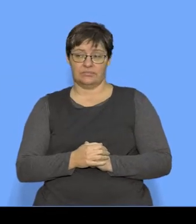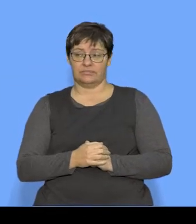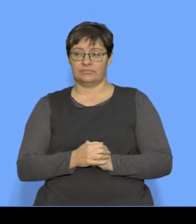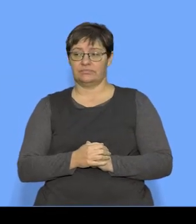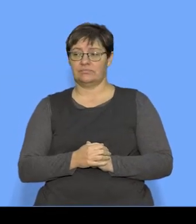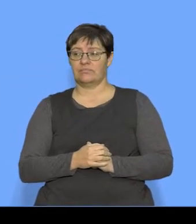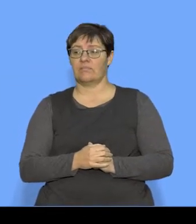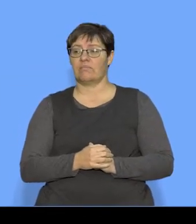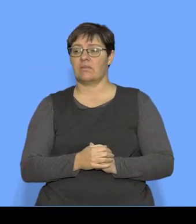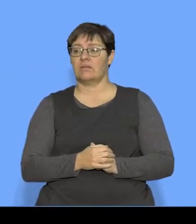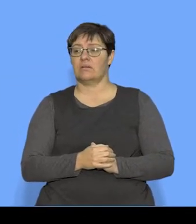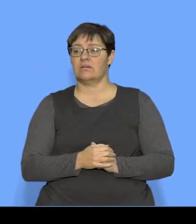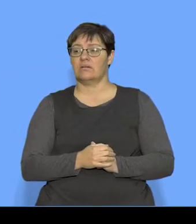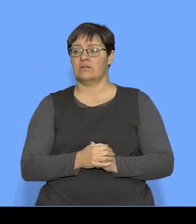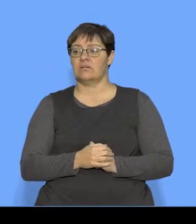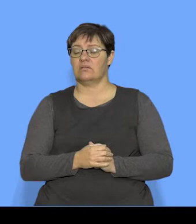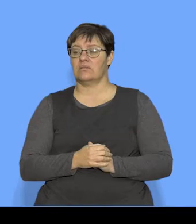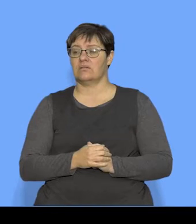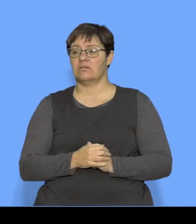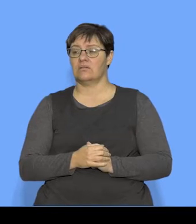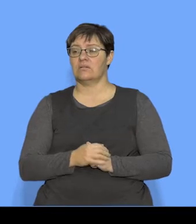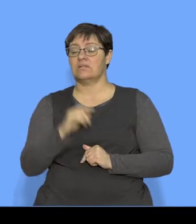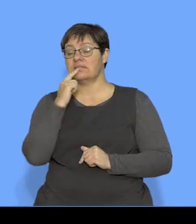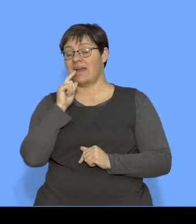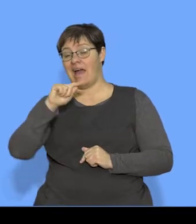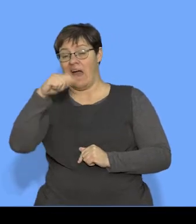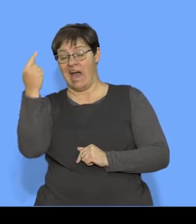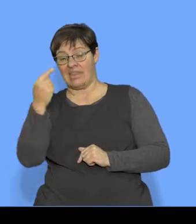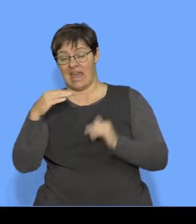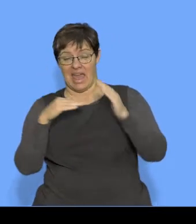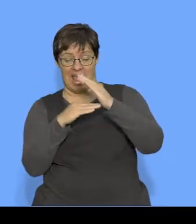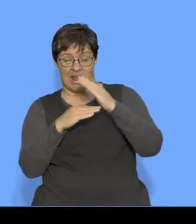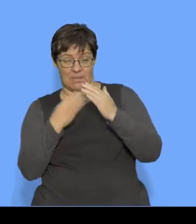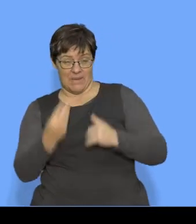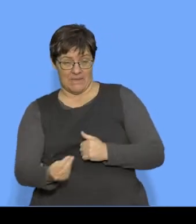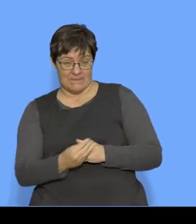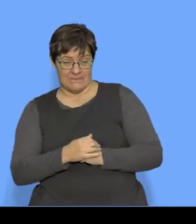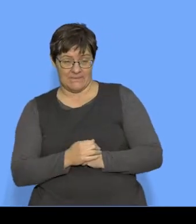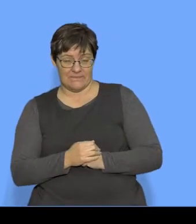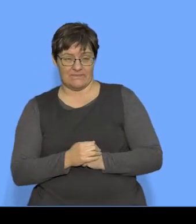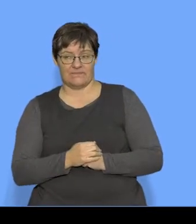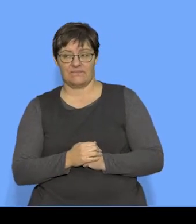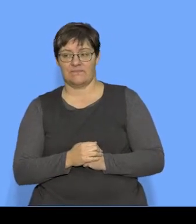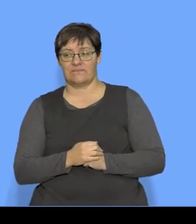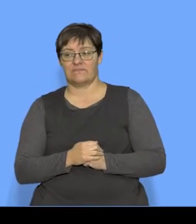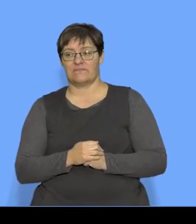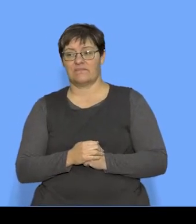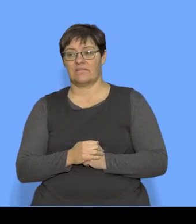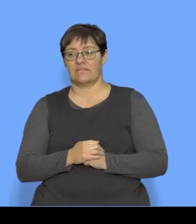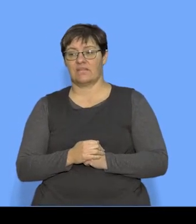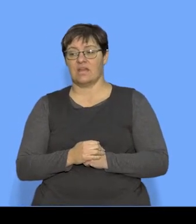Also, I will then try and say the other angle that I have will be